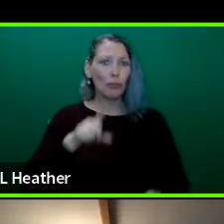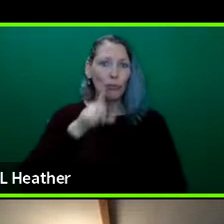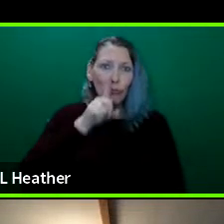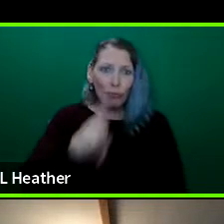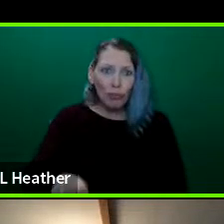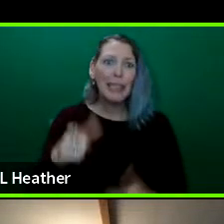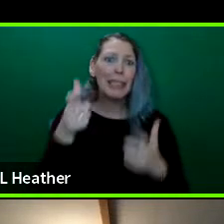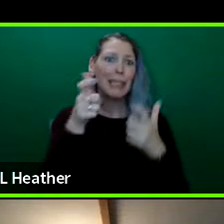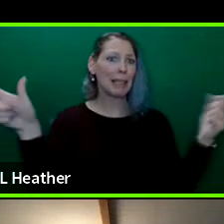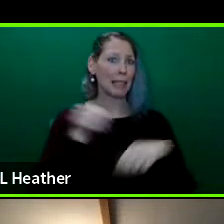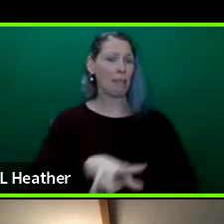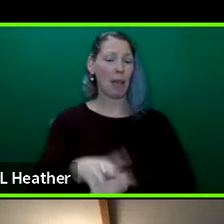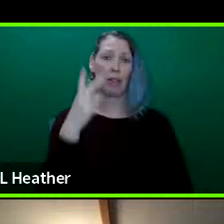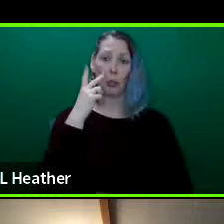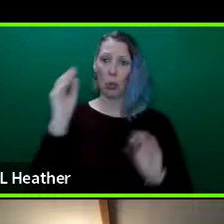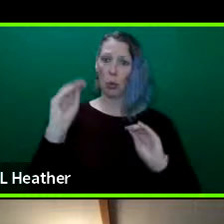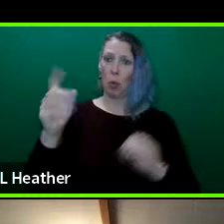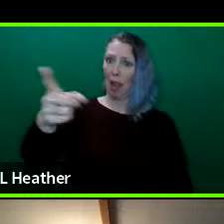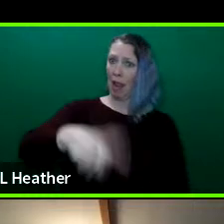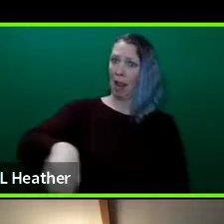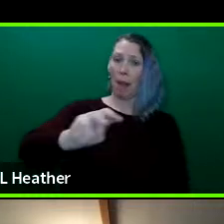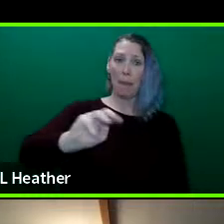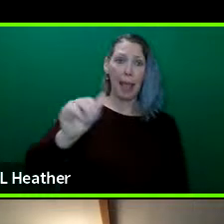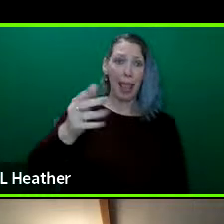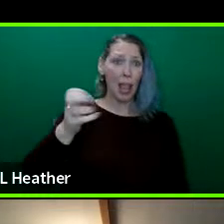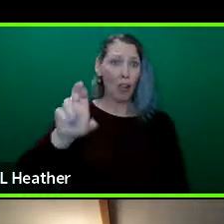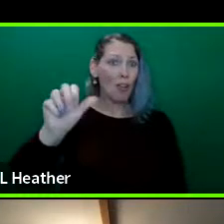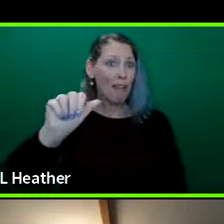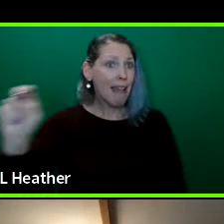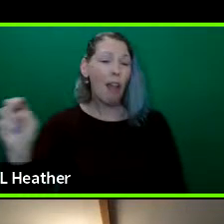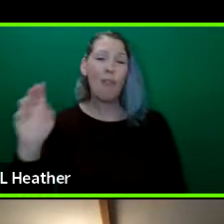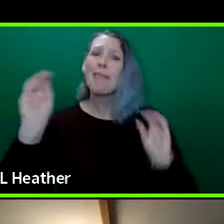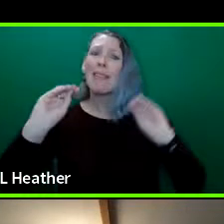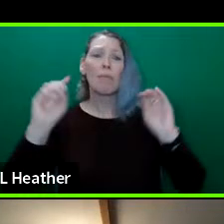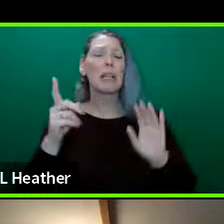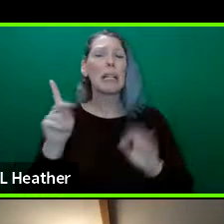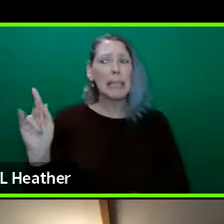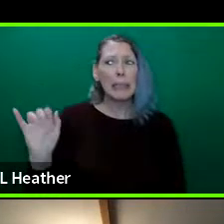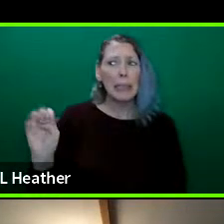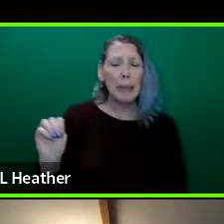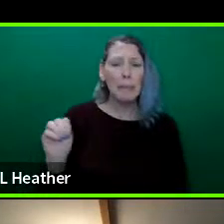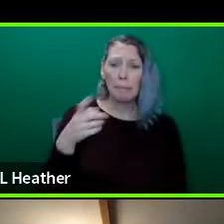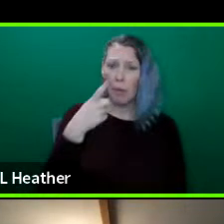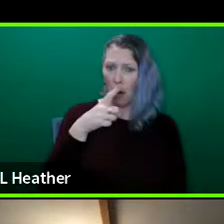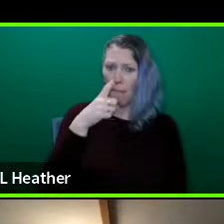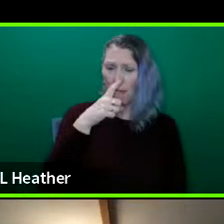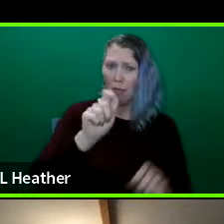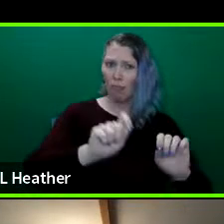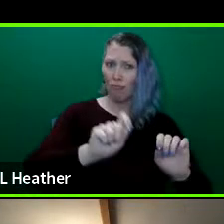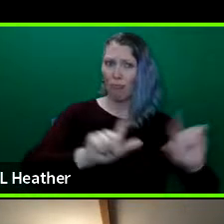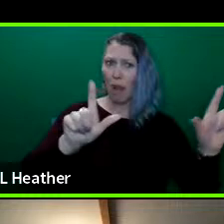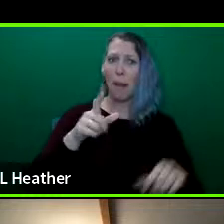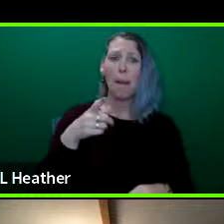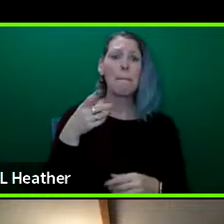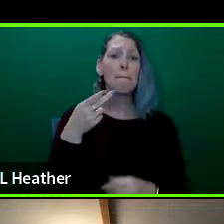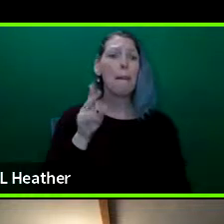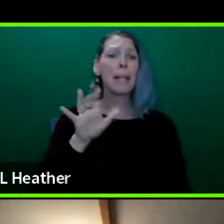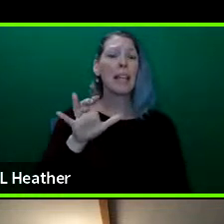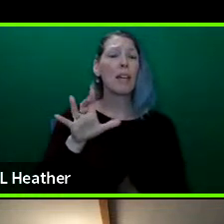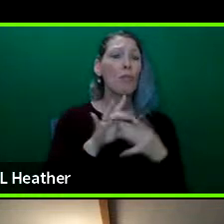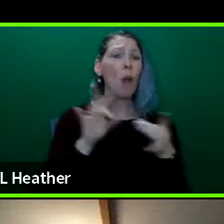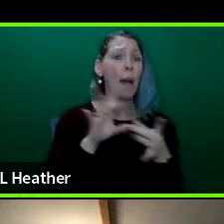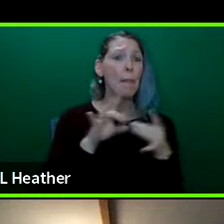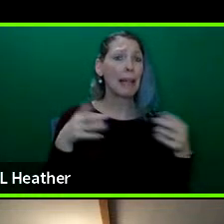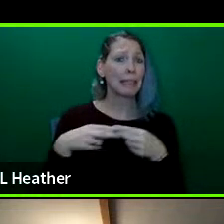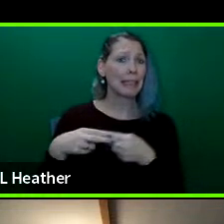I don't see anybody here, Mayor Ann or anybody. Kim, can you bring up the public comment slides and